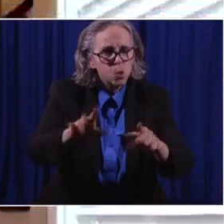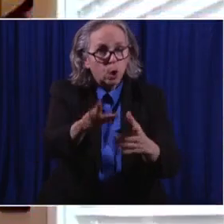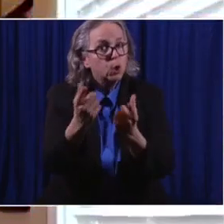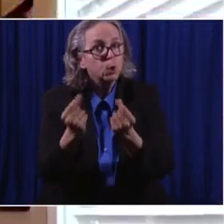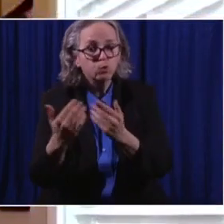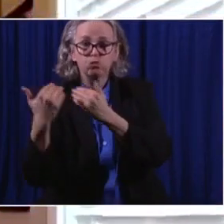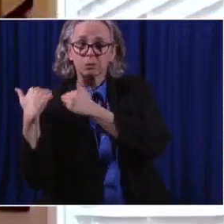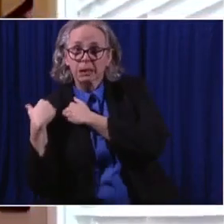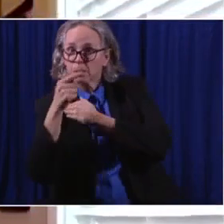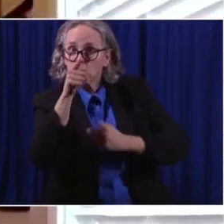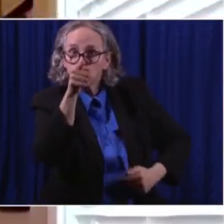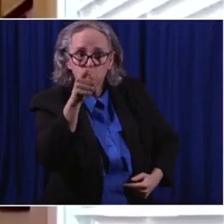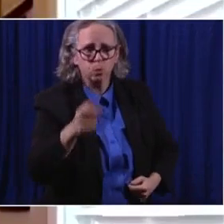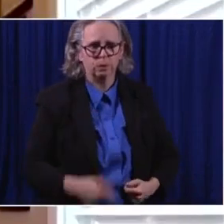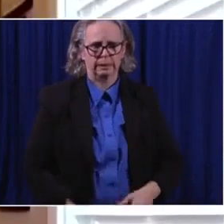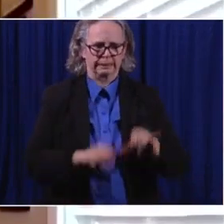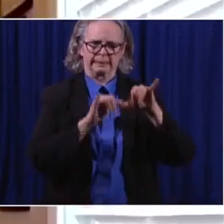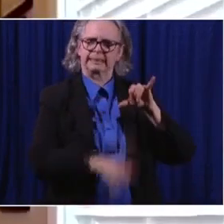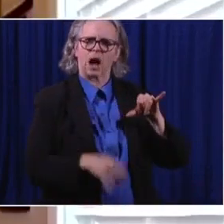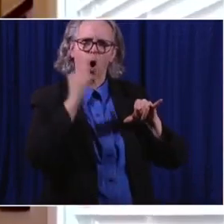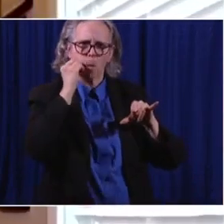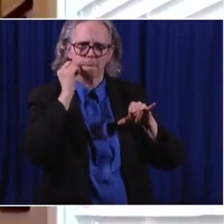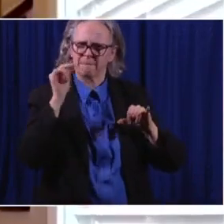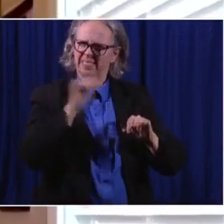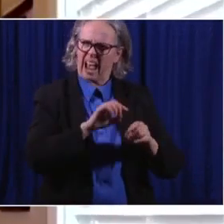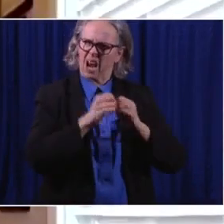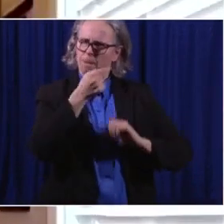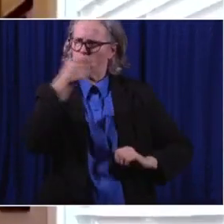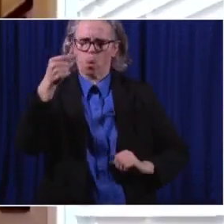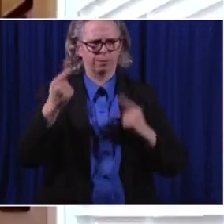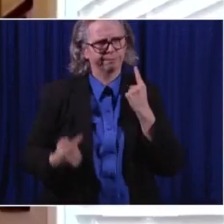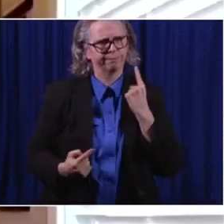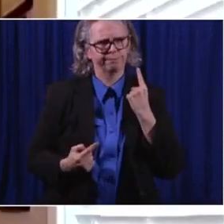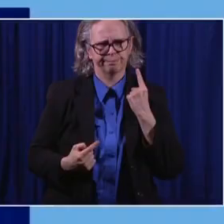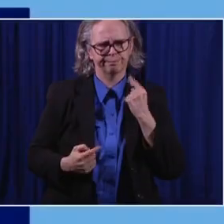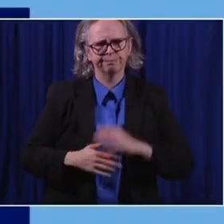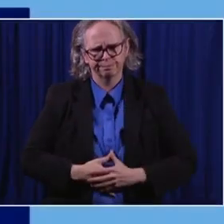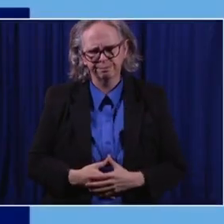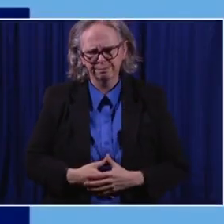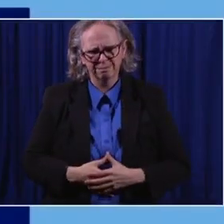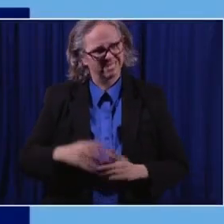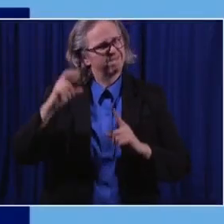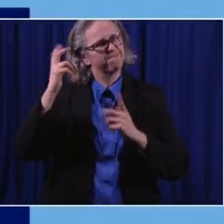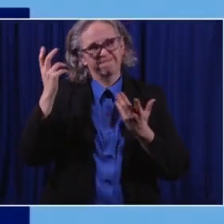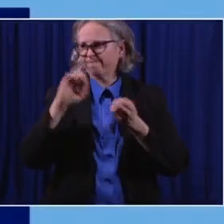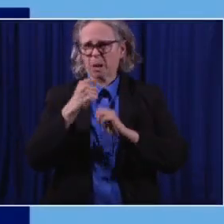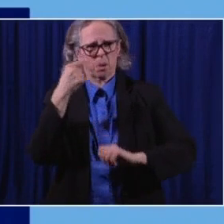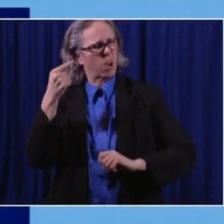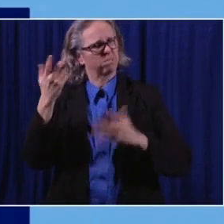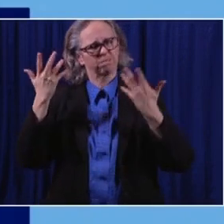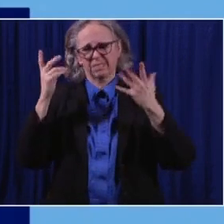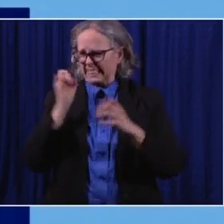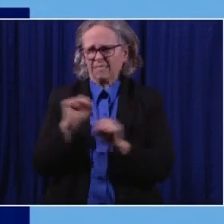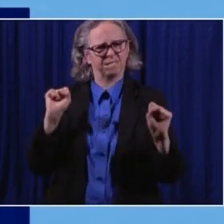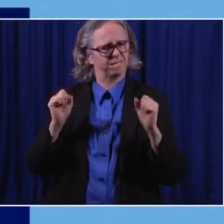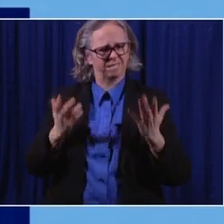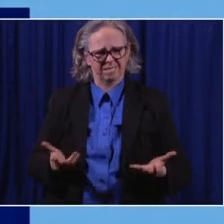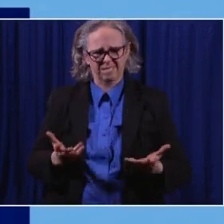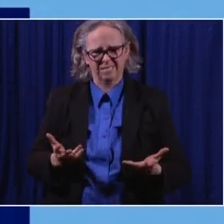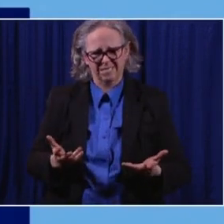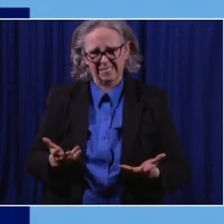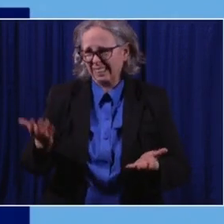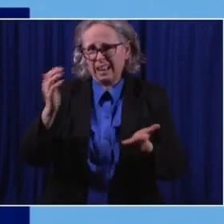home. We need to stay home as much as possible. Home's the safest place. As we've said over and over, we need